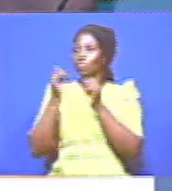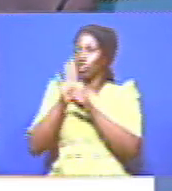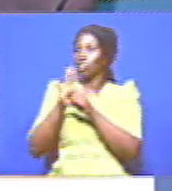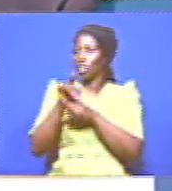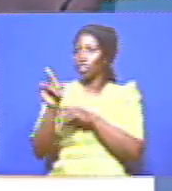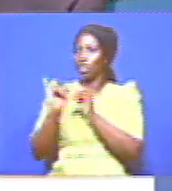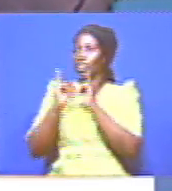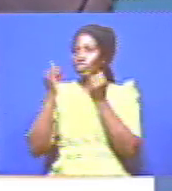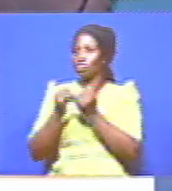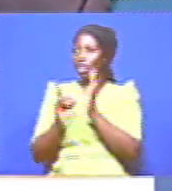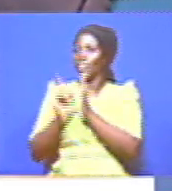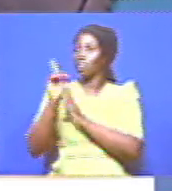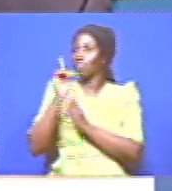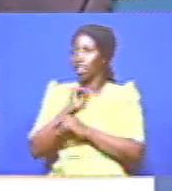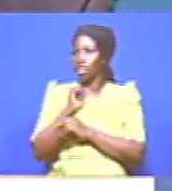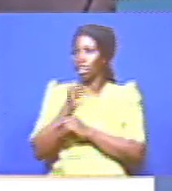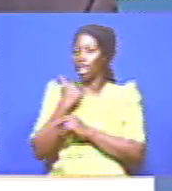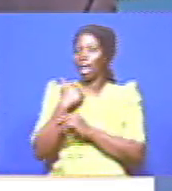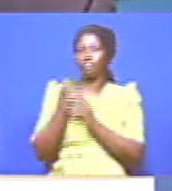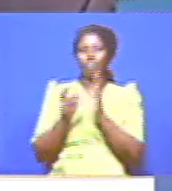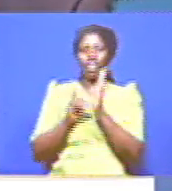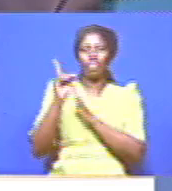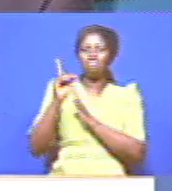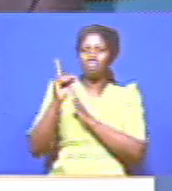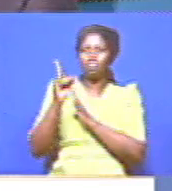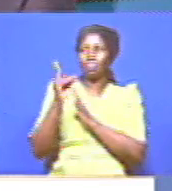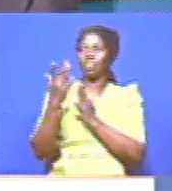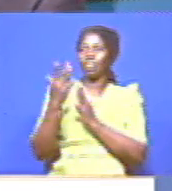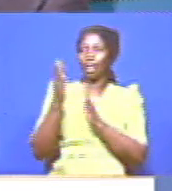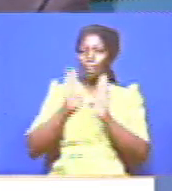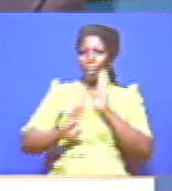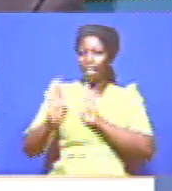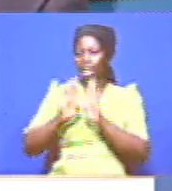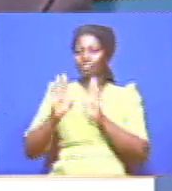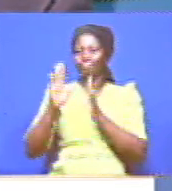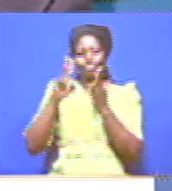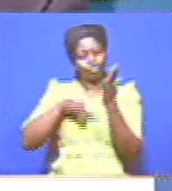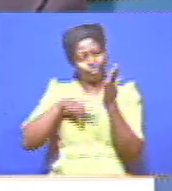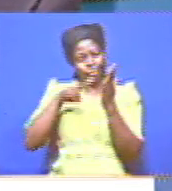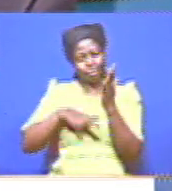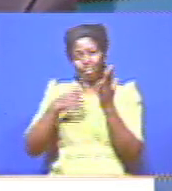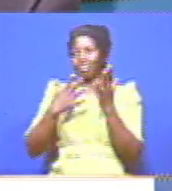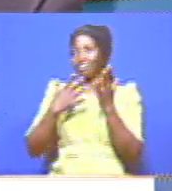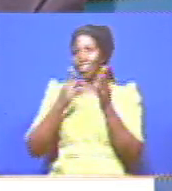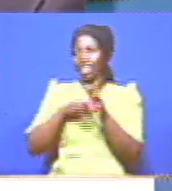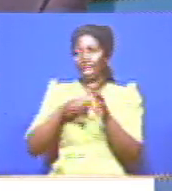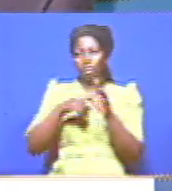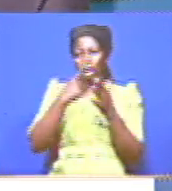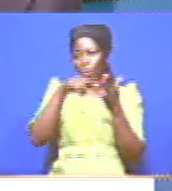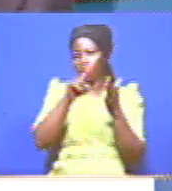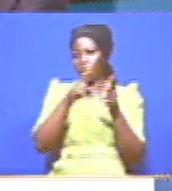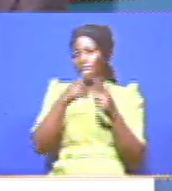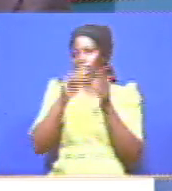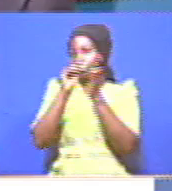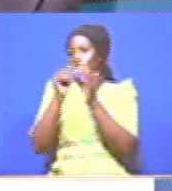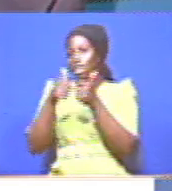have developed. They develop their code of conduct and ethics, mm-hmm. they bring to us, we go over, mm-hmm. once we are satisfied with it, mm-hmm. then it is gazetted